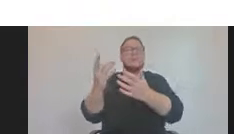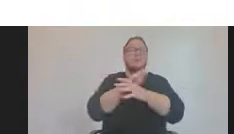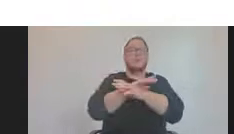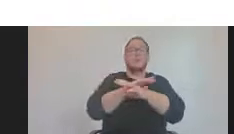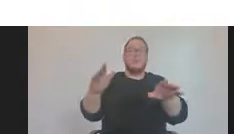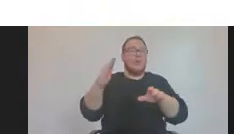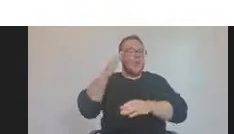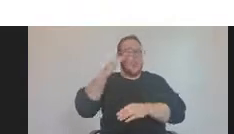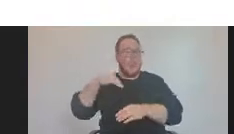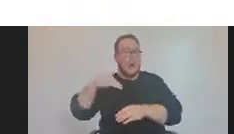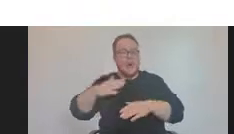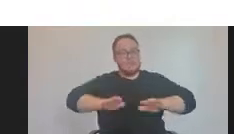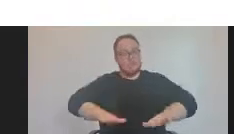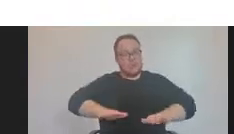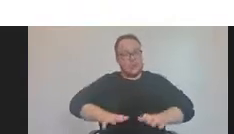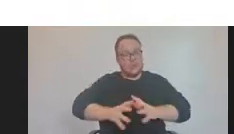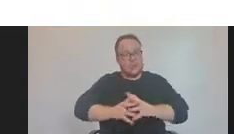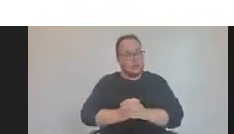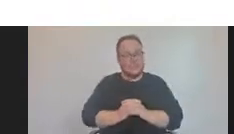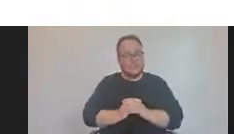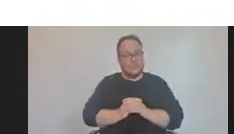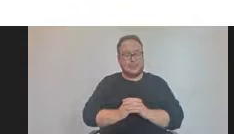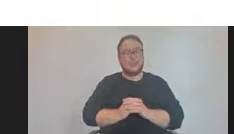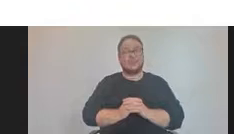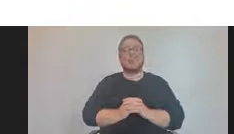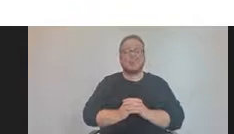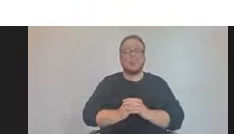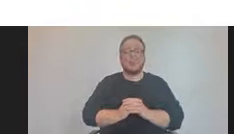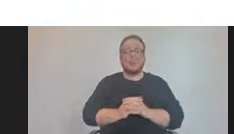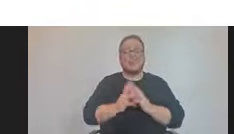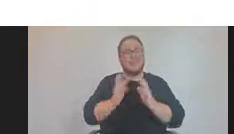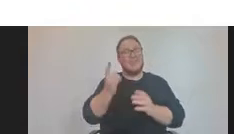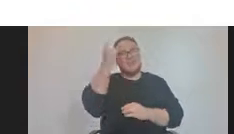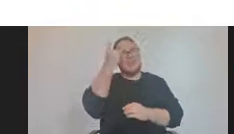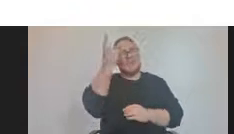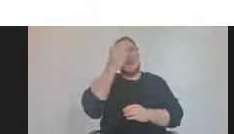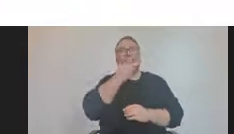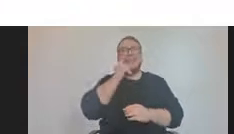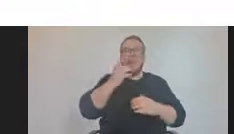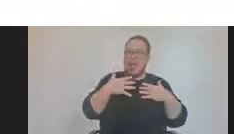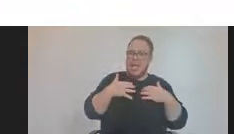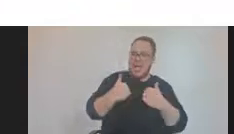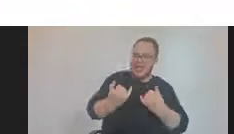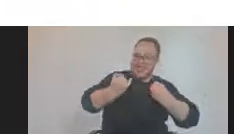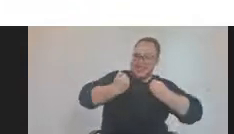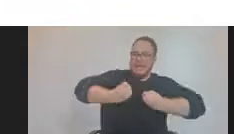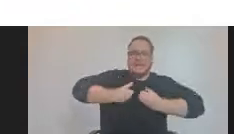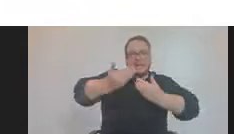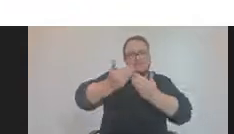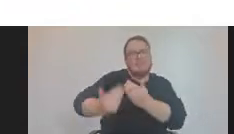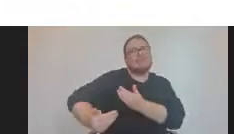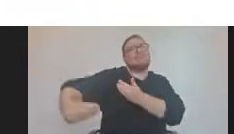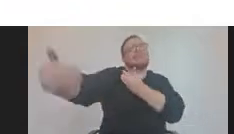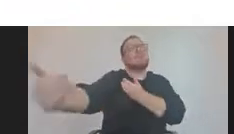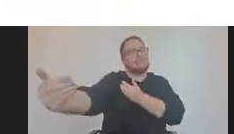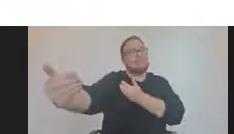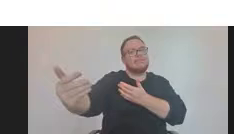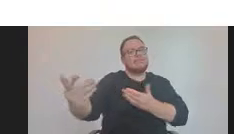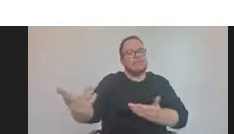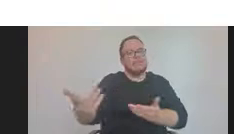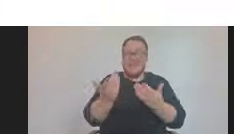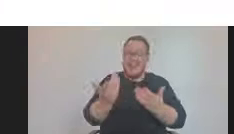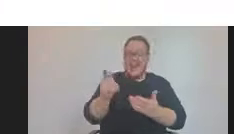We also have to consider long-term conditions, and a number of people with long-term conditions is increasing, with now more